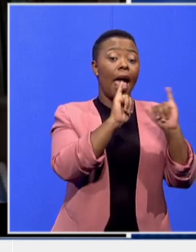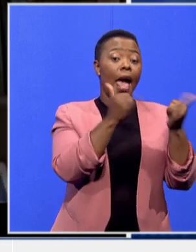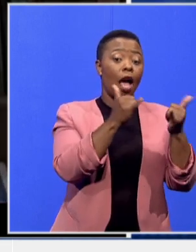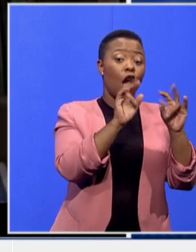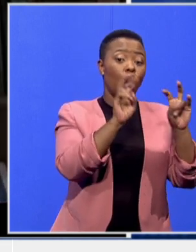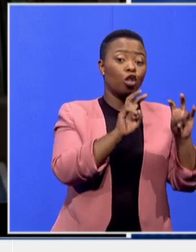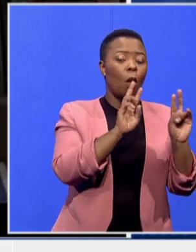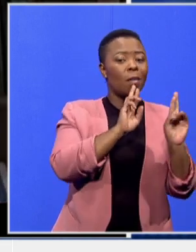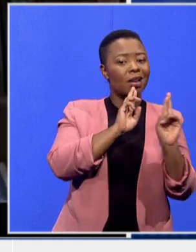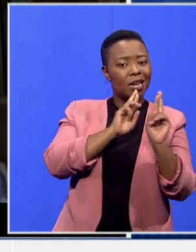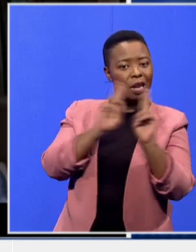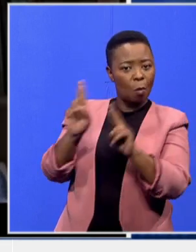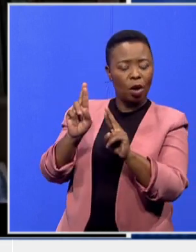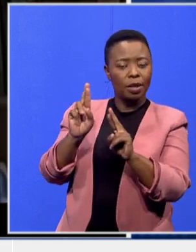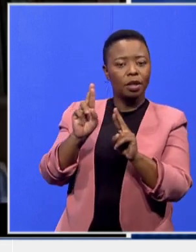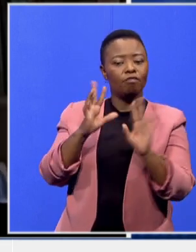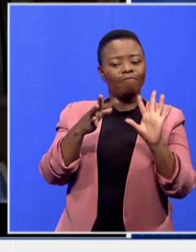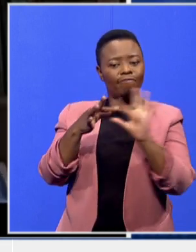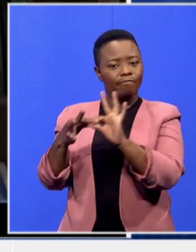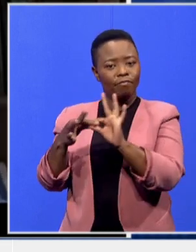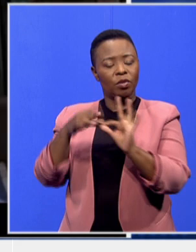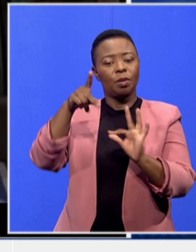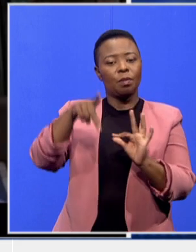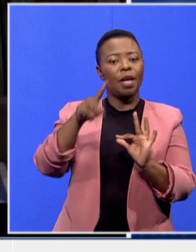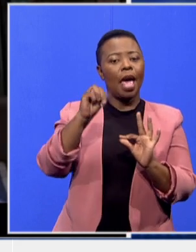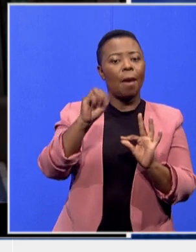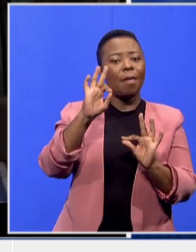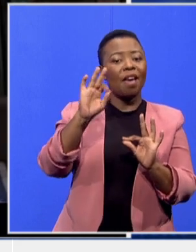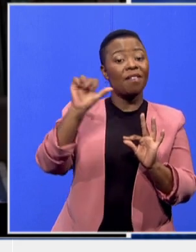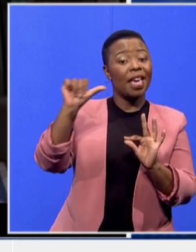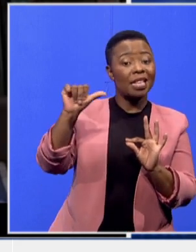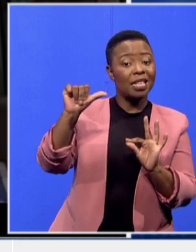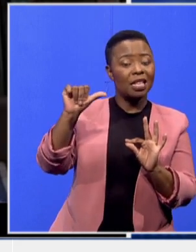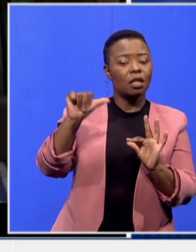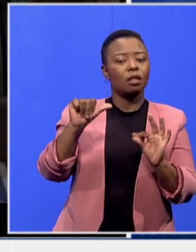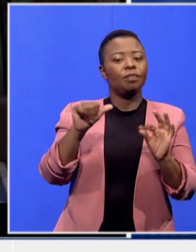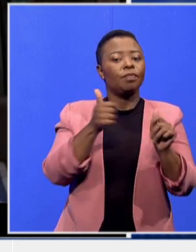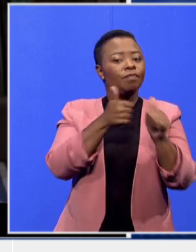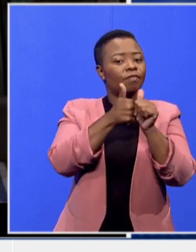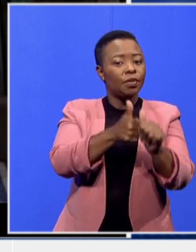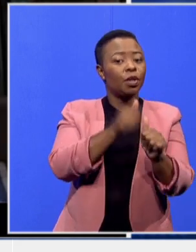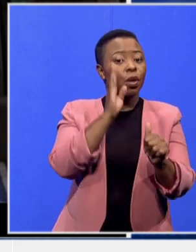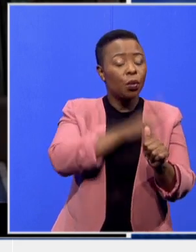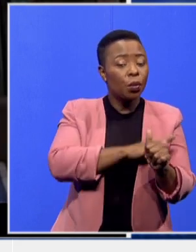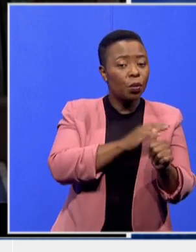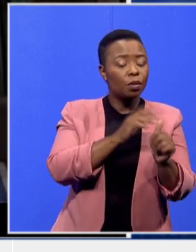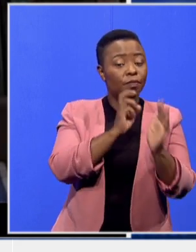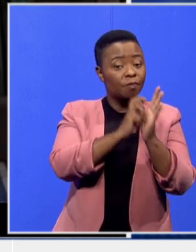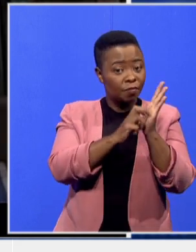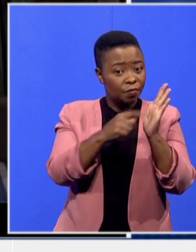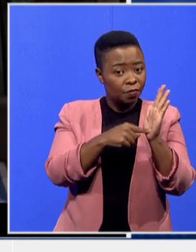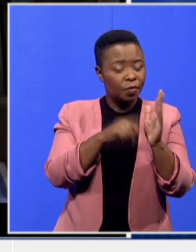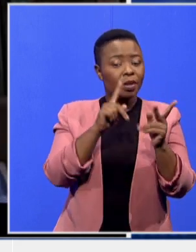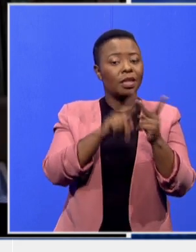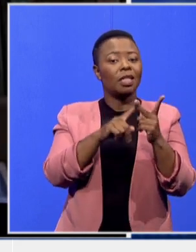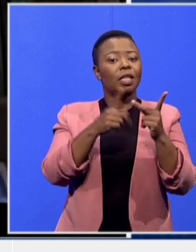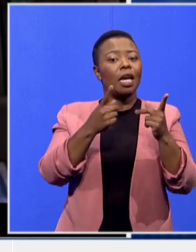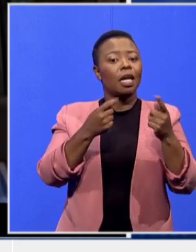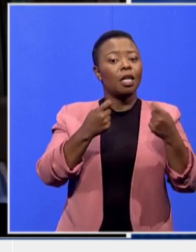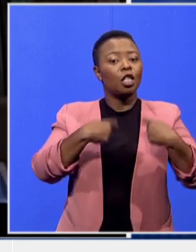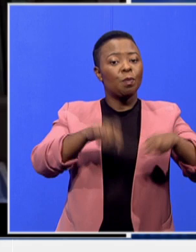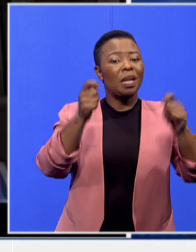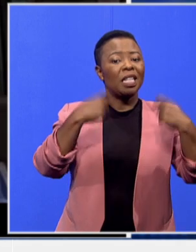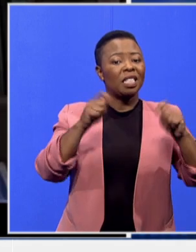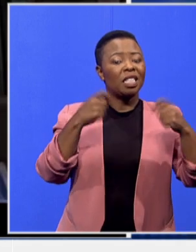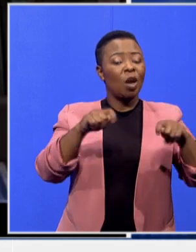terms of the PFMA, irregular expenditure, fruitless and wasteful expenditure in its annual financial statements.